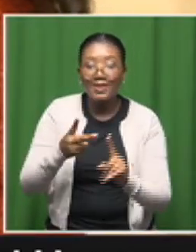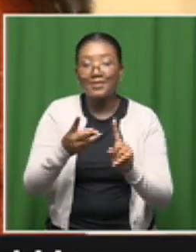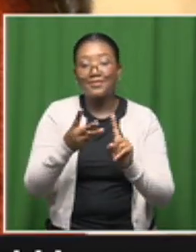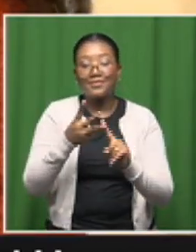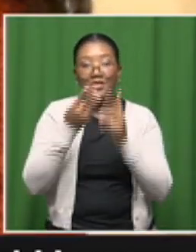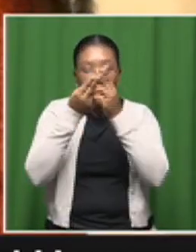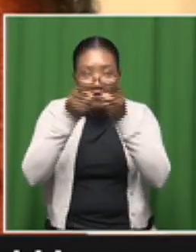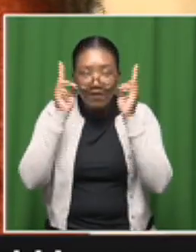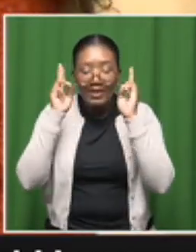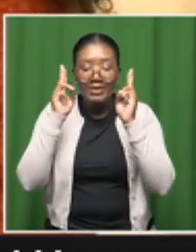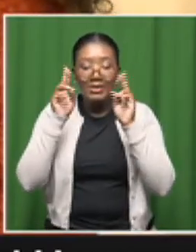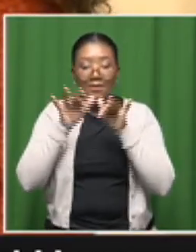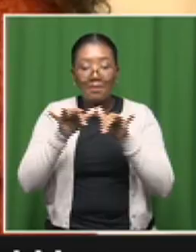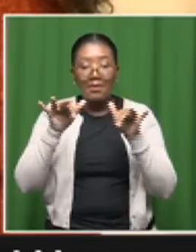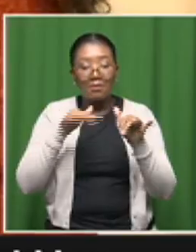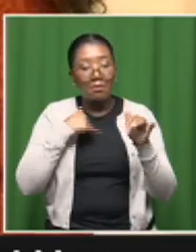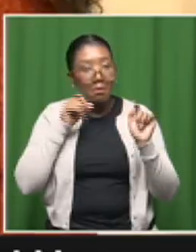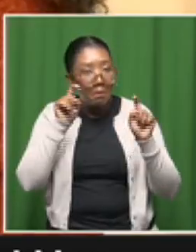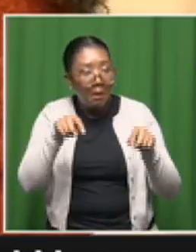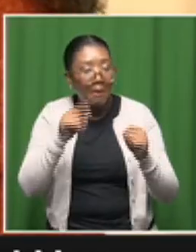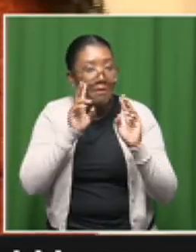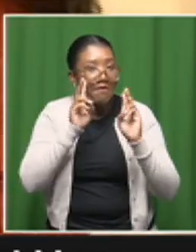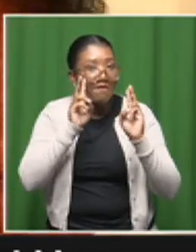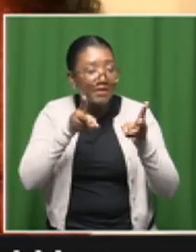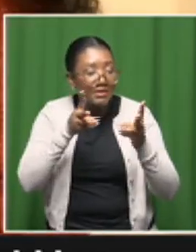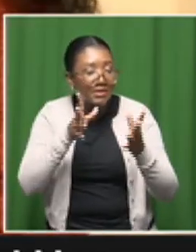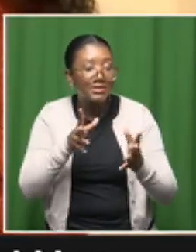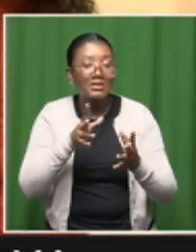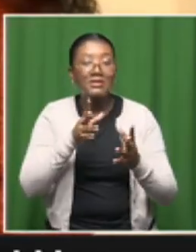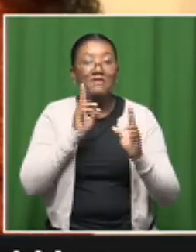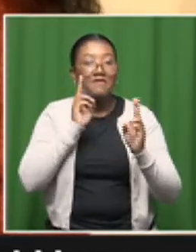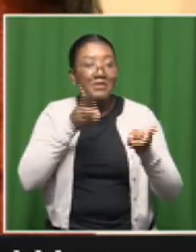scholars. We have about 3